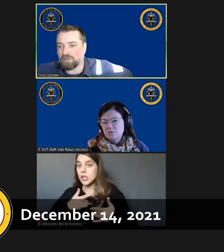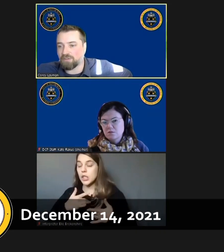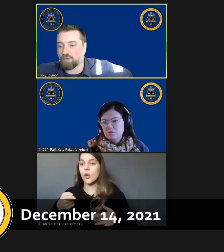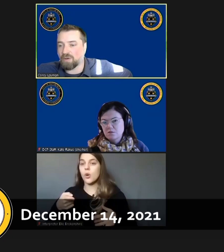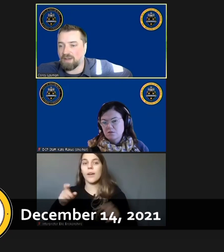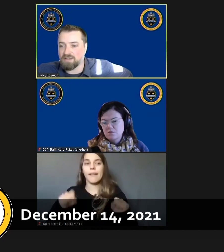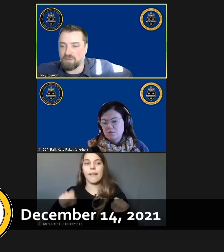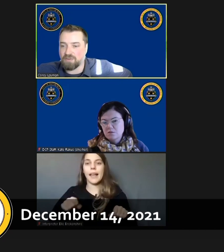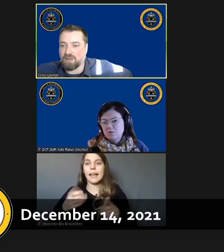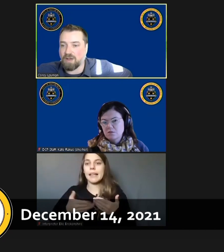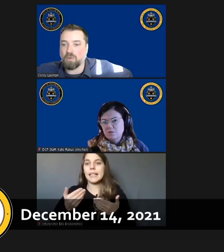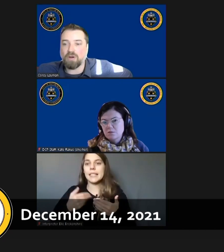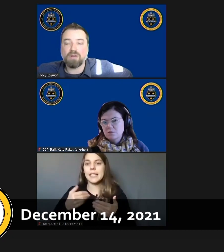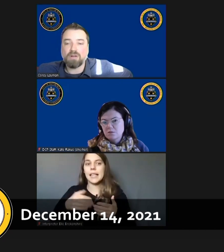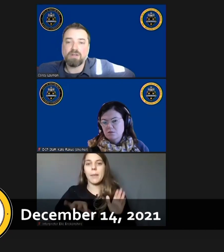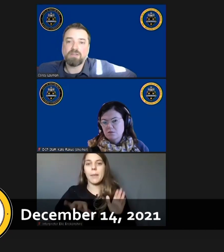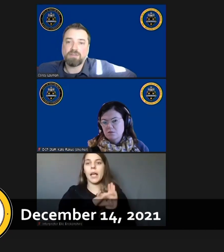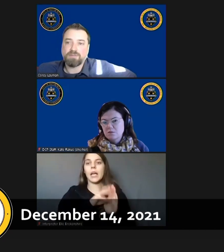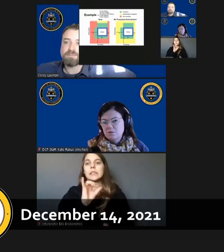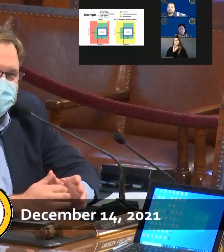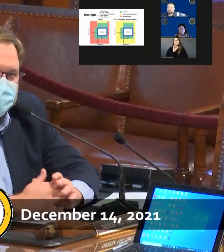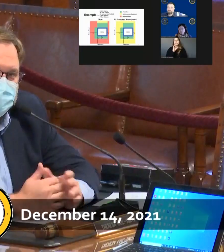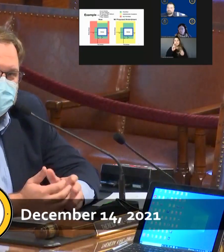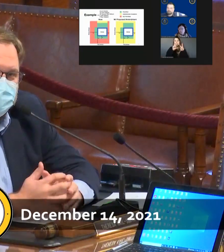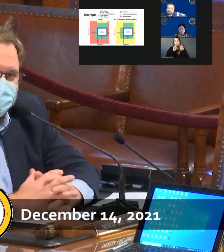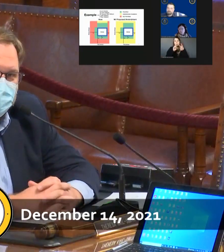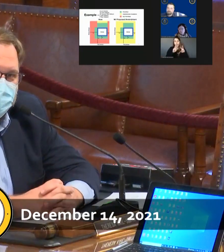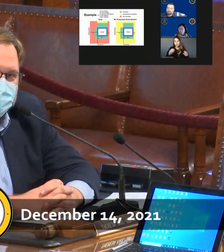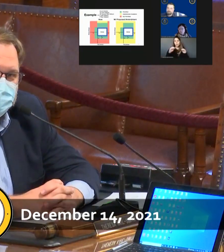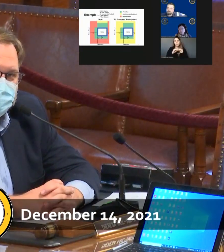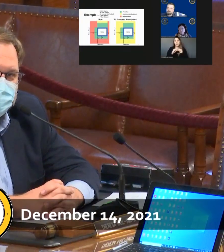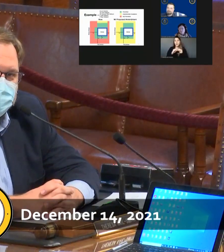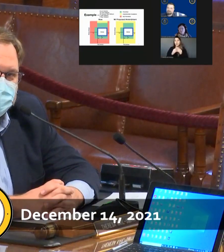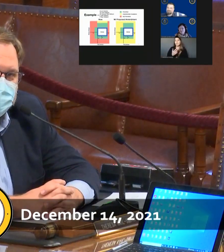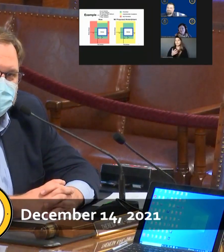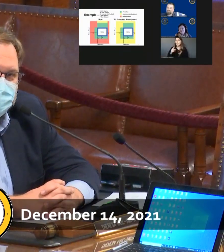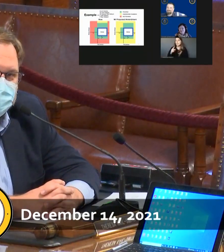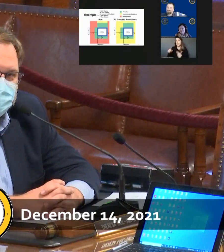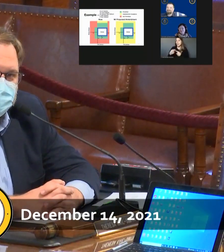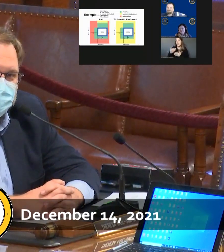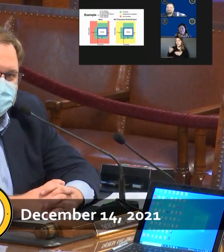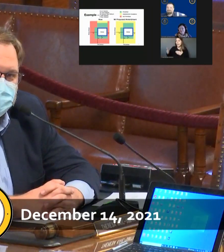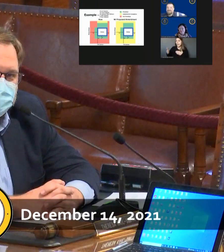to really scrutinize those a lot more. So if the neighbors hate each other, like what happens?